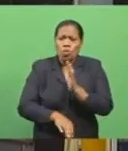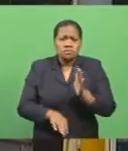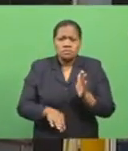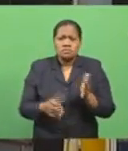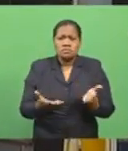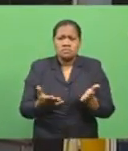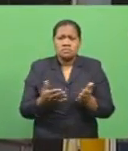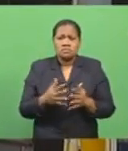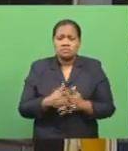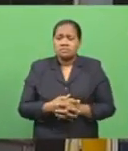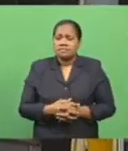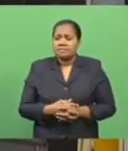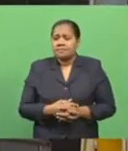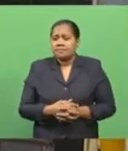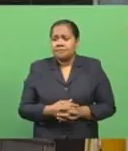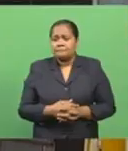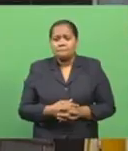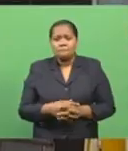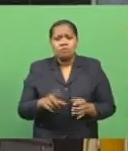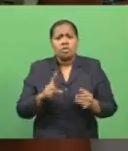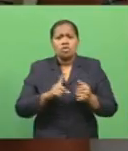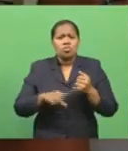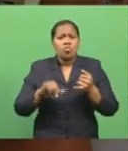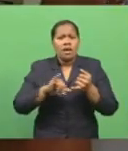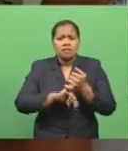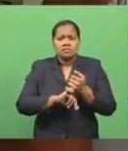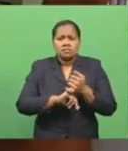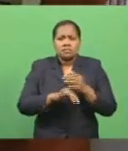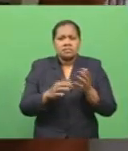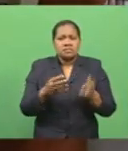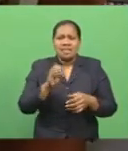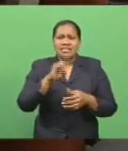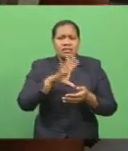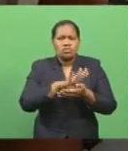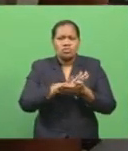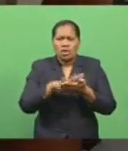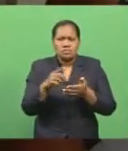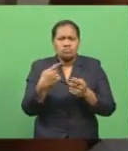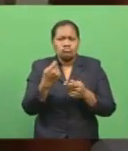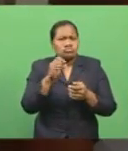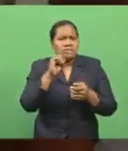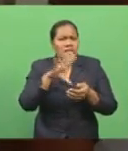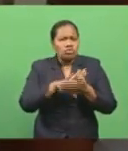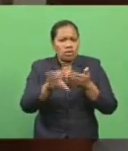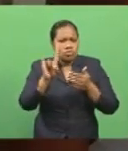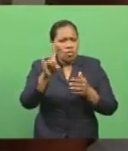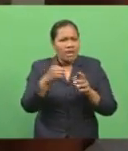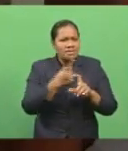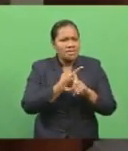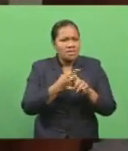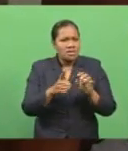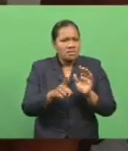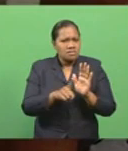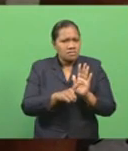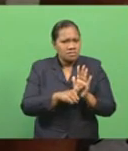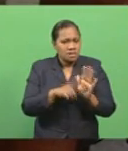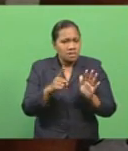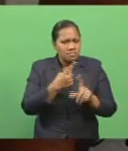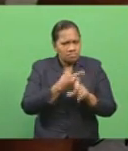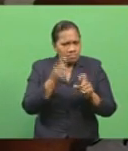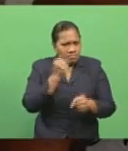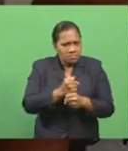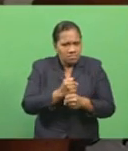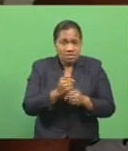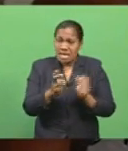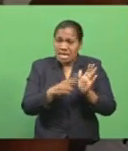US is close to $10 a kilo. That's too high. In New Zealand, it's close to